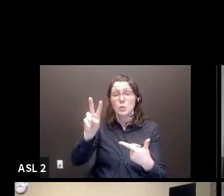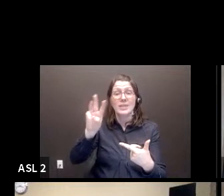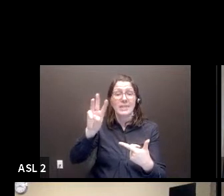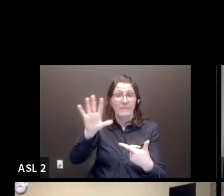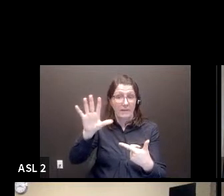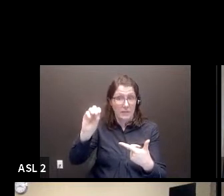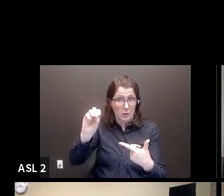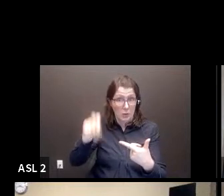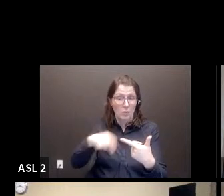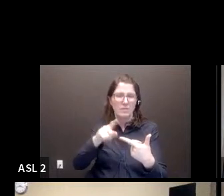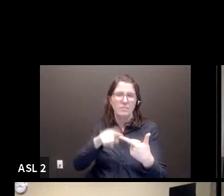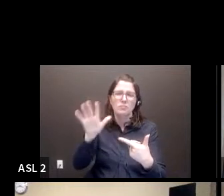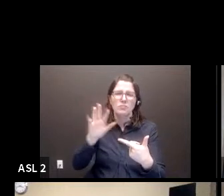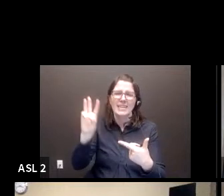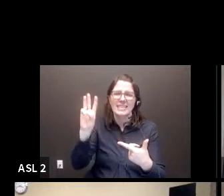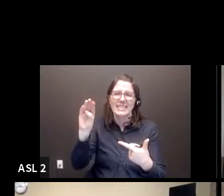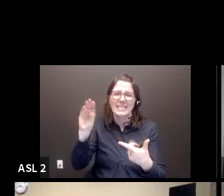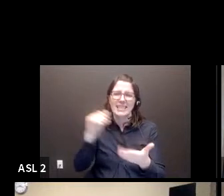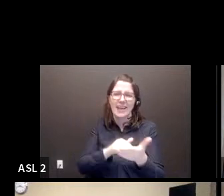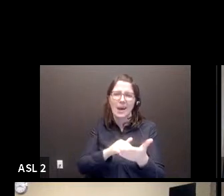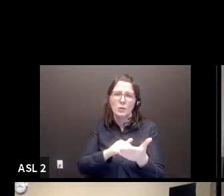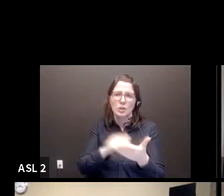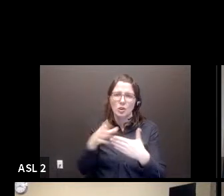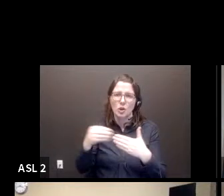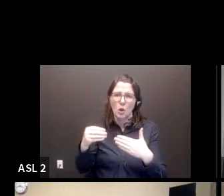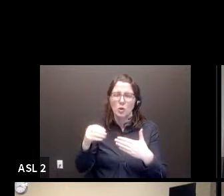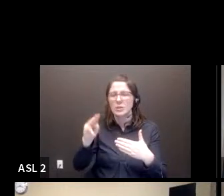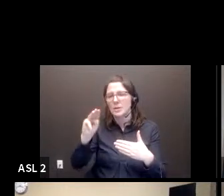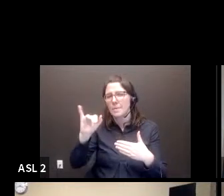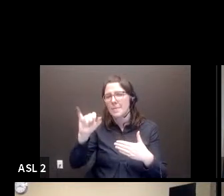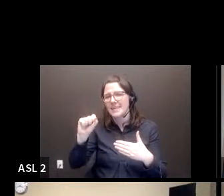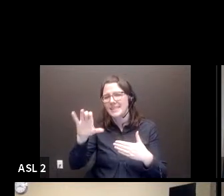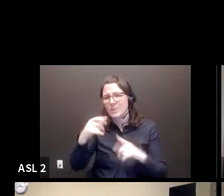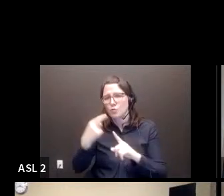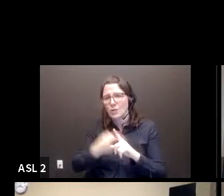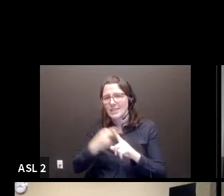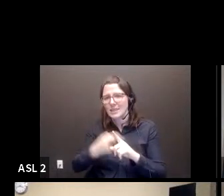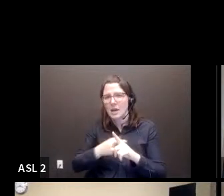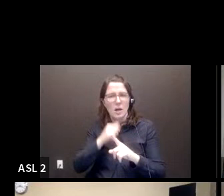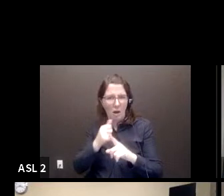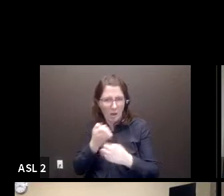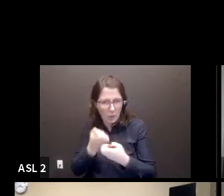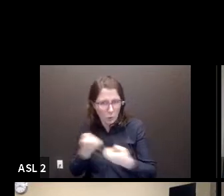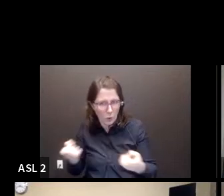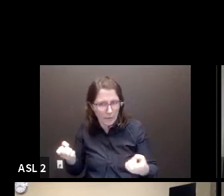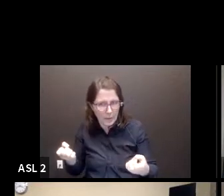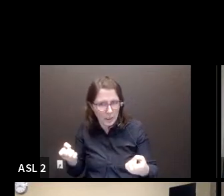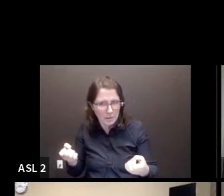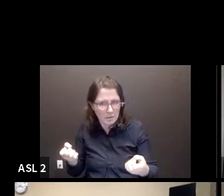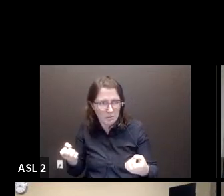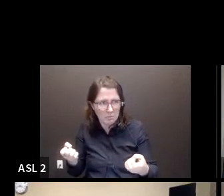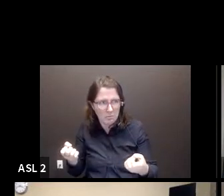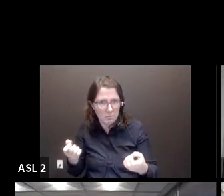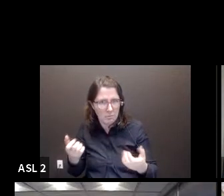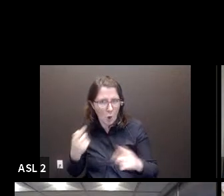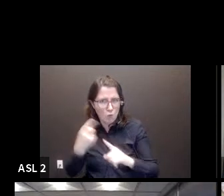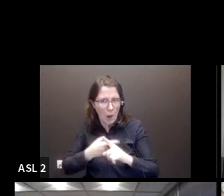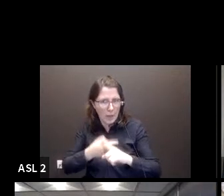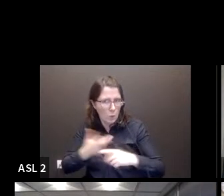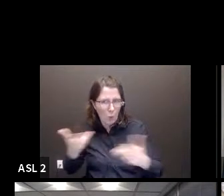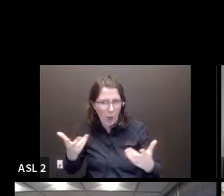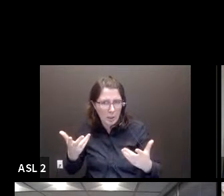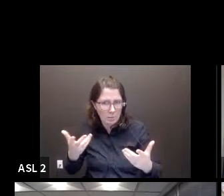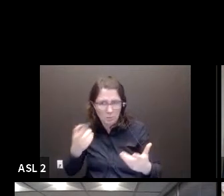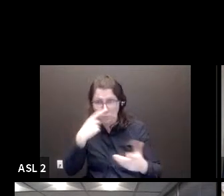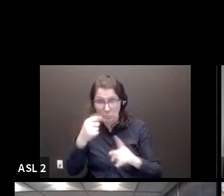is about sixty thousand dollars for miscellaneous rentals different from equipment rentals just looking for more clarity on what that actually